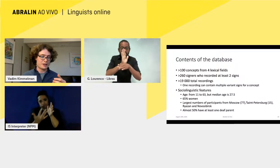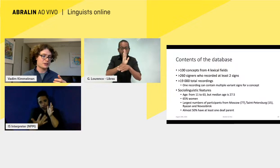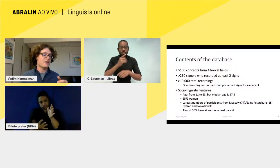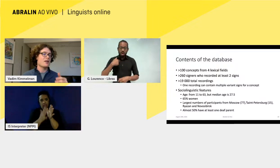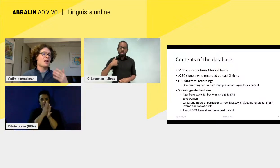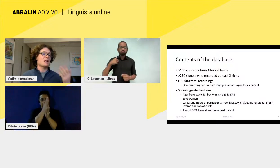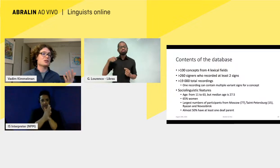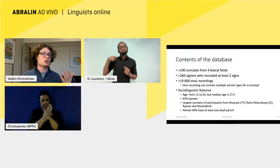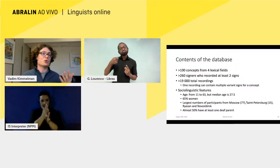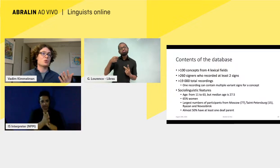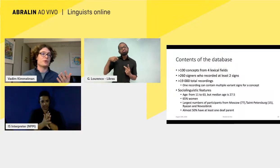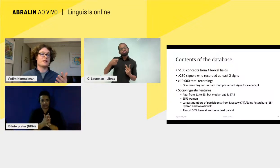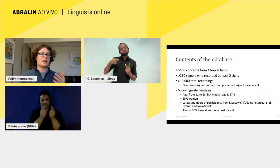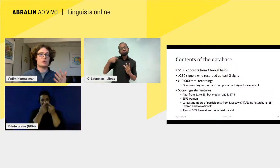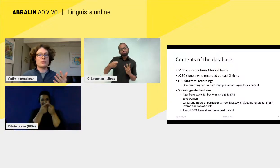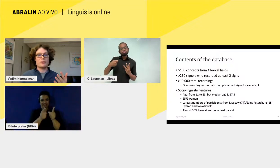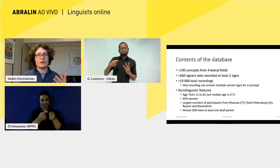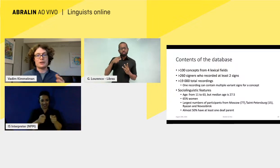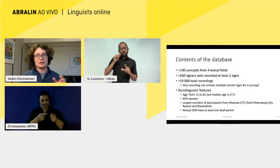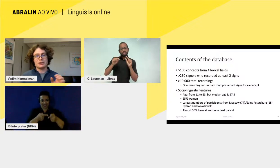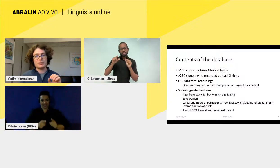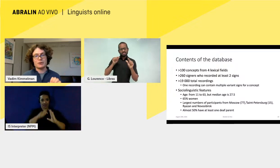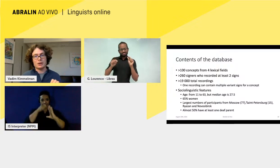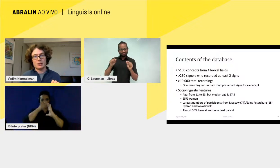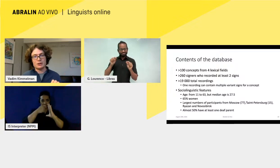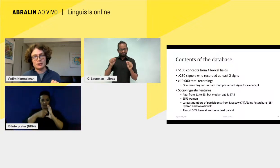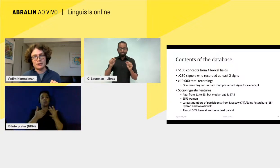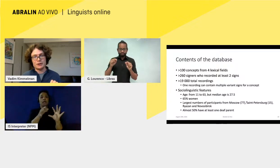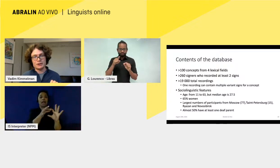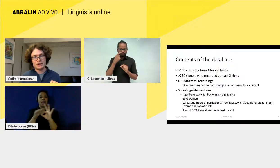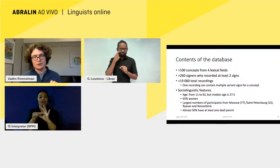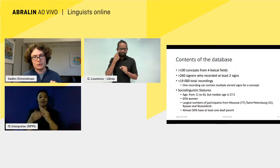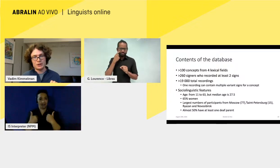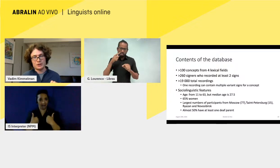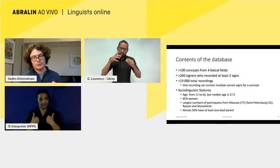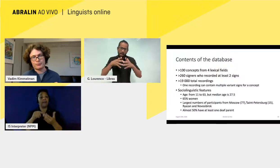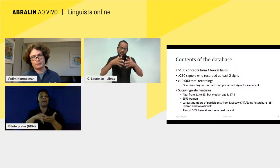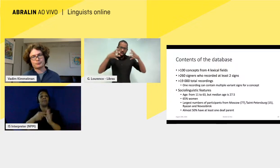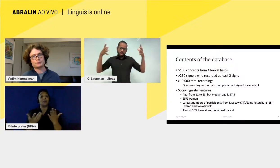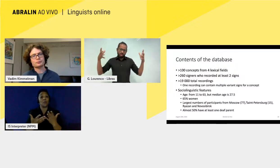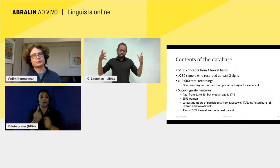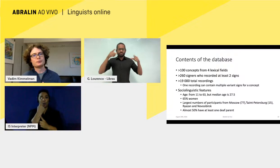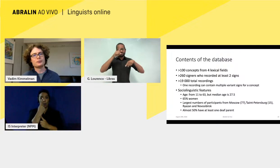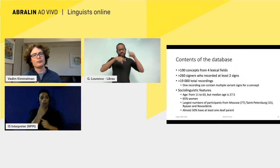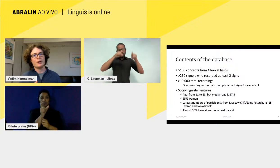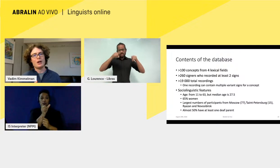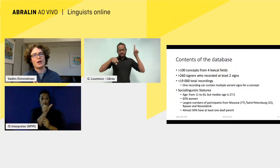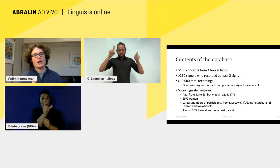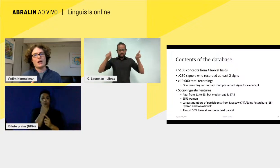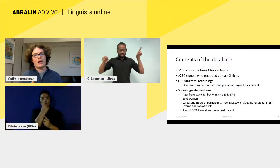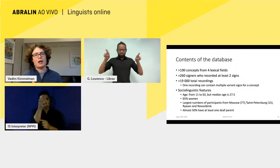several variants. And so the number of variants is even larger in the database.